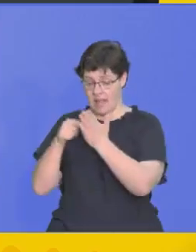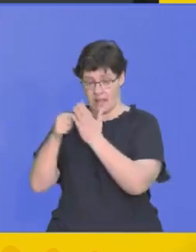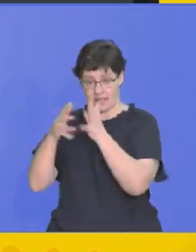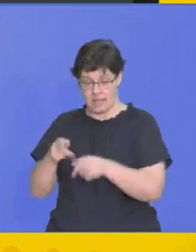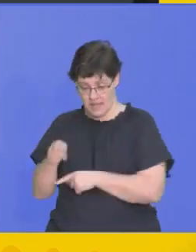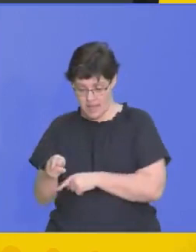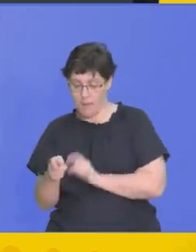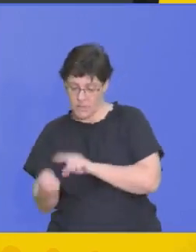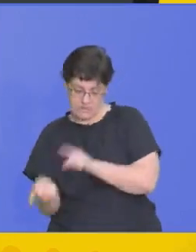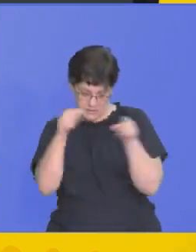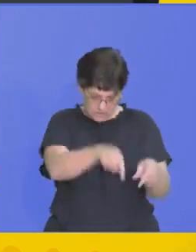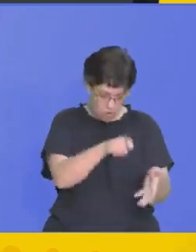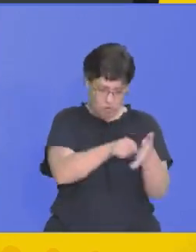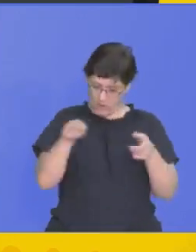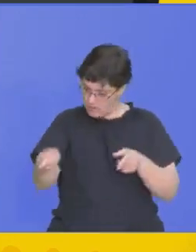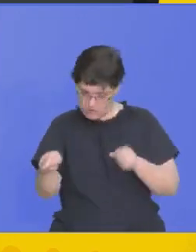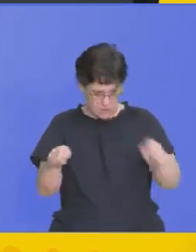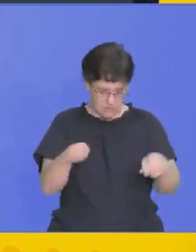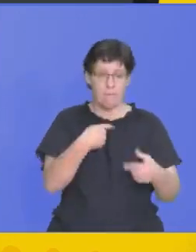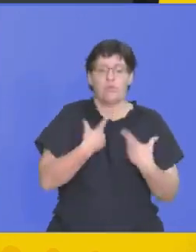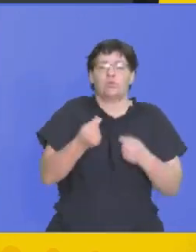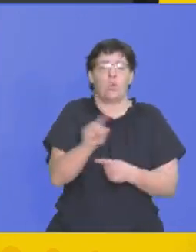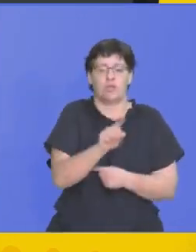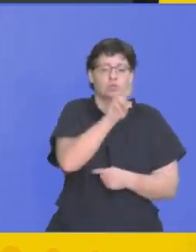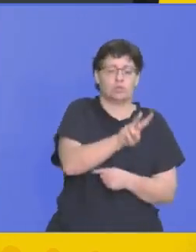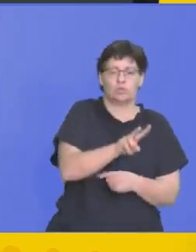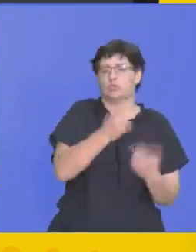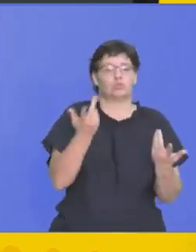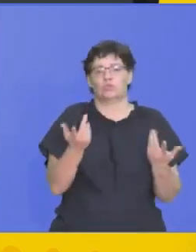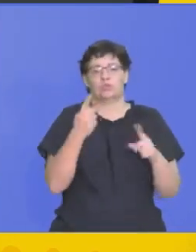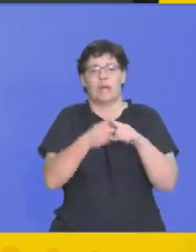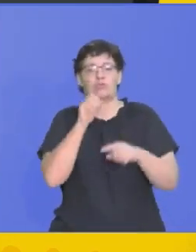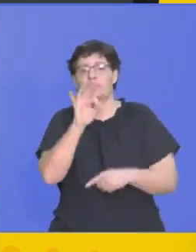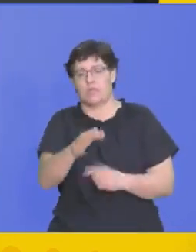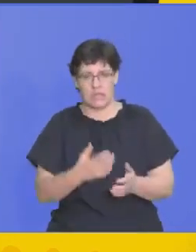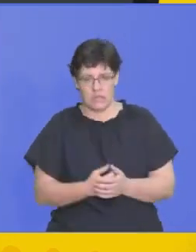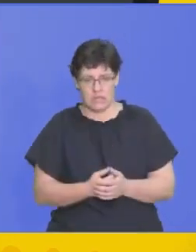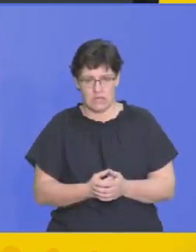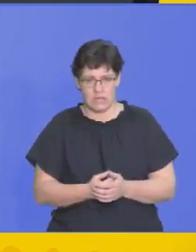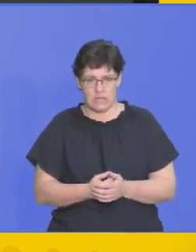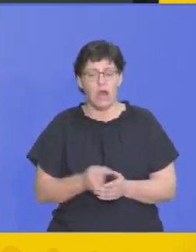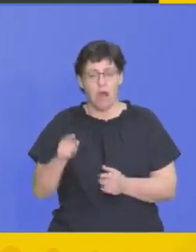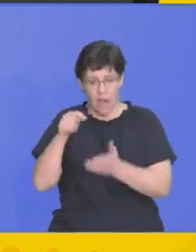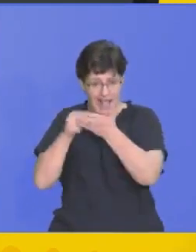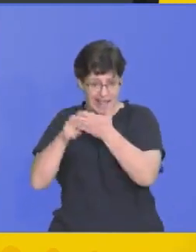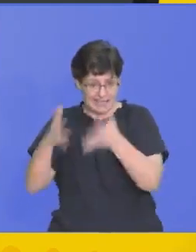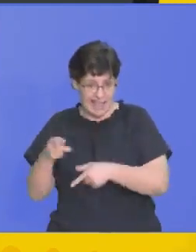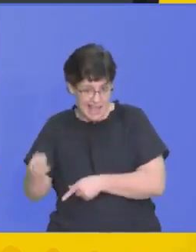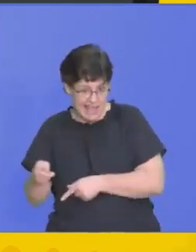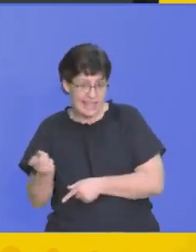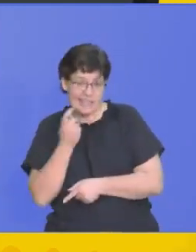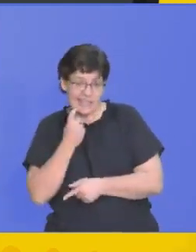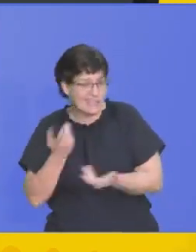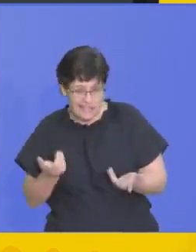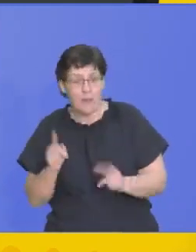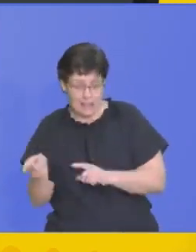you type it on your calculator, I want you to write it in your answer book. So I sometimes do something as simple as 2 times 3 on